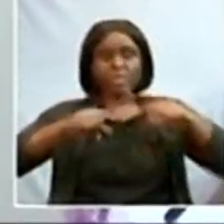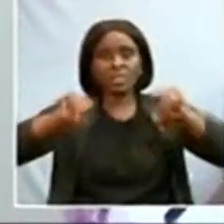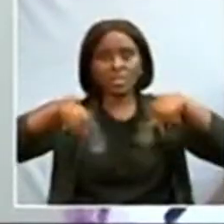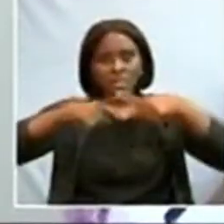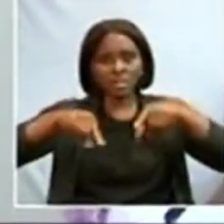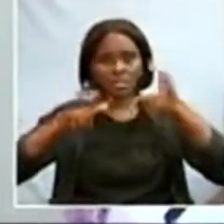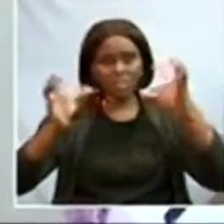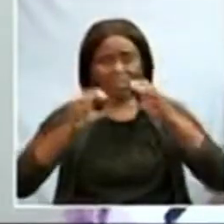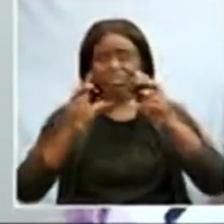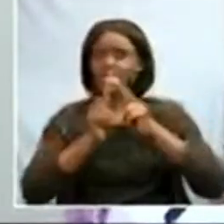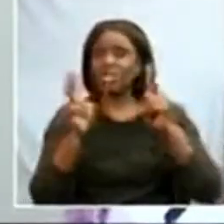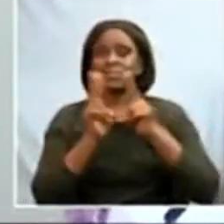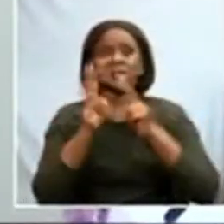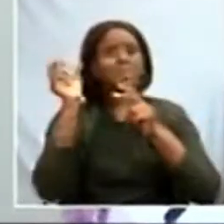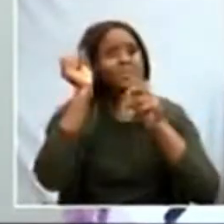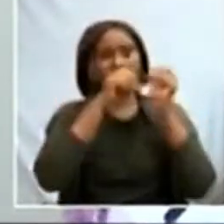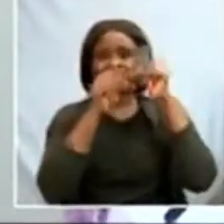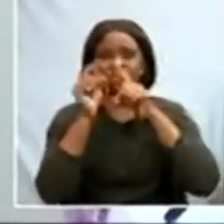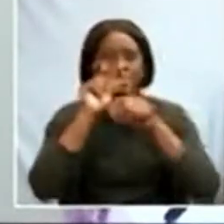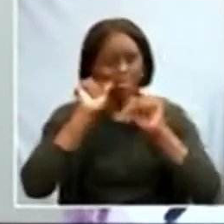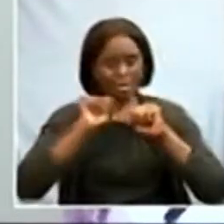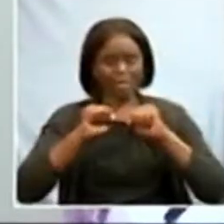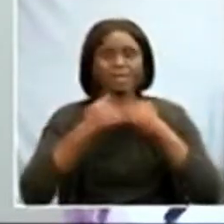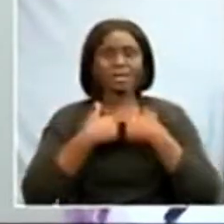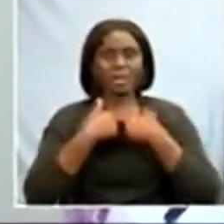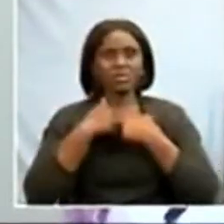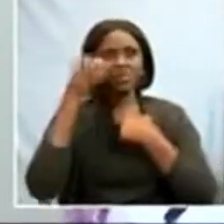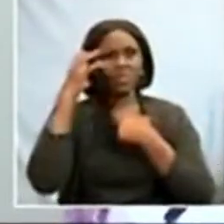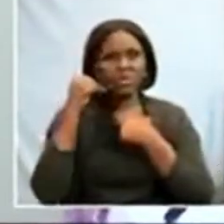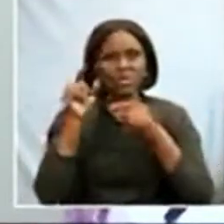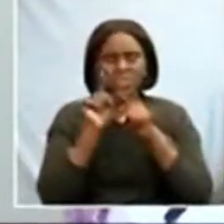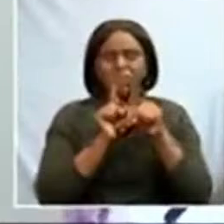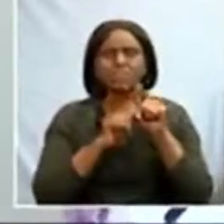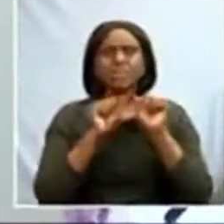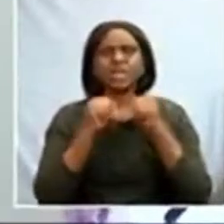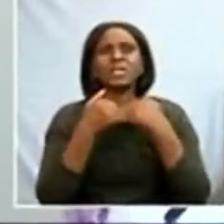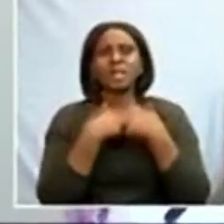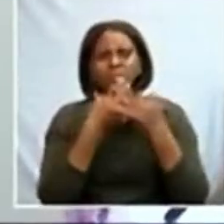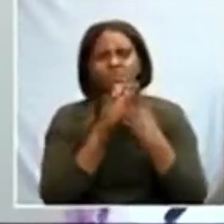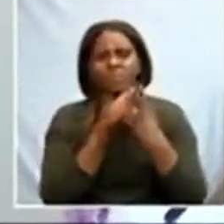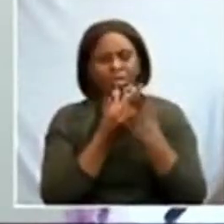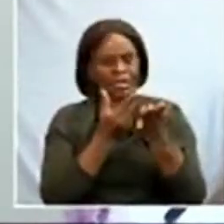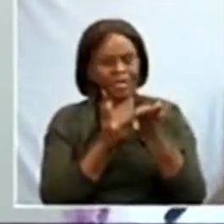is very disappointed that we can have officers and we can have monies.